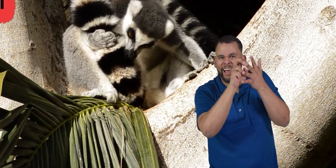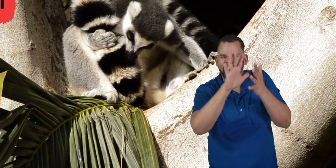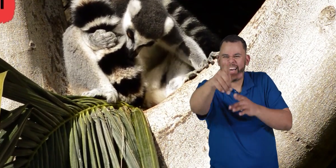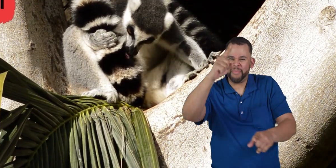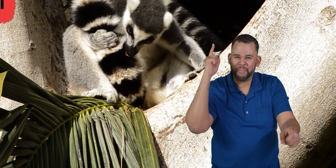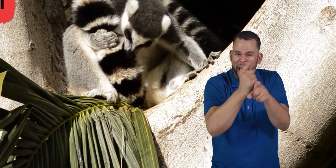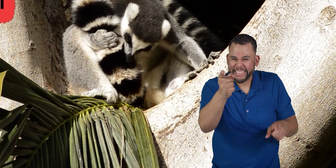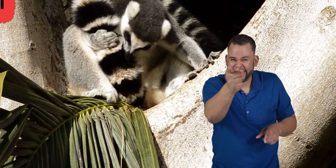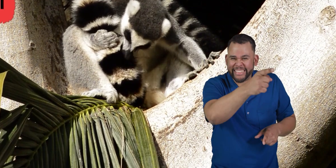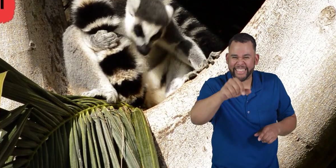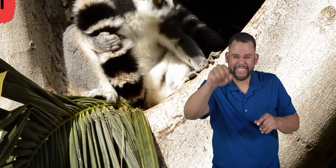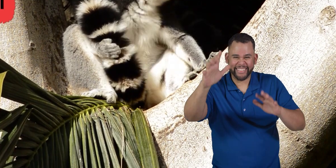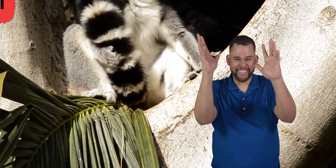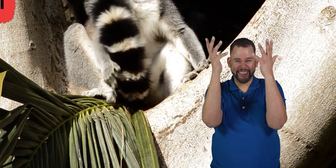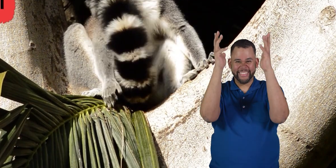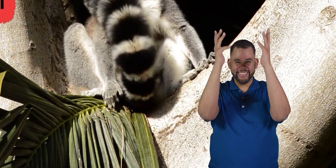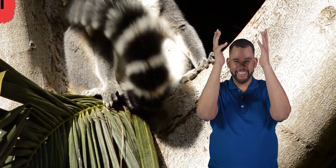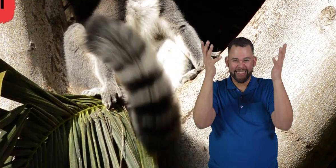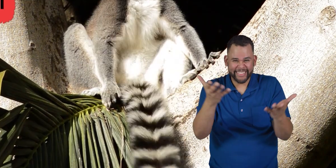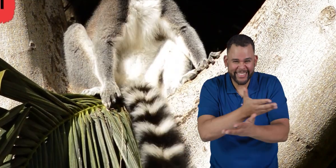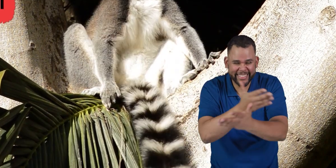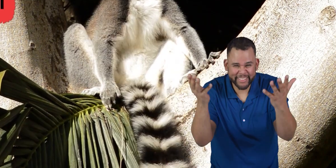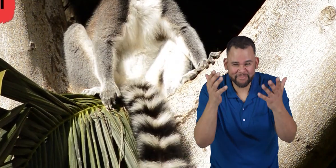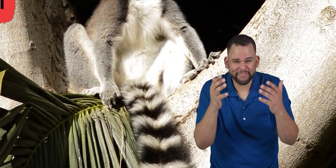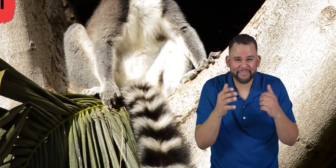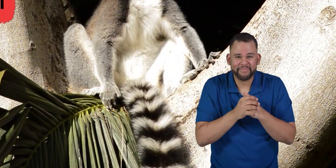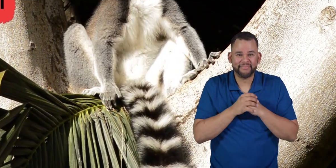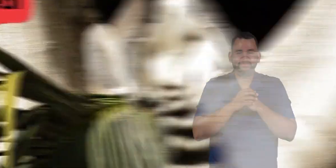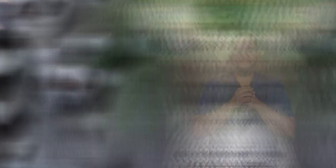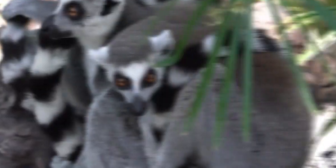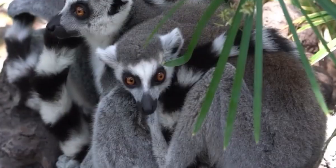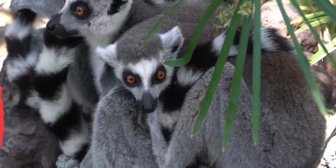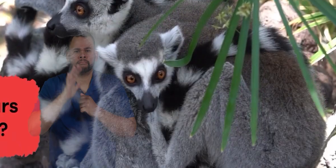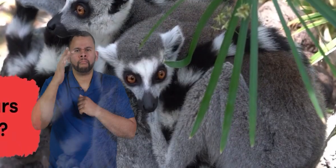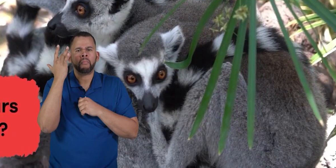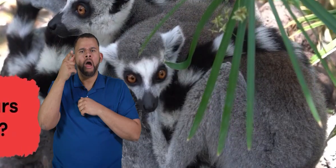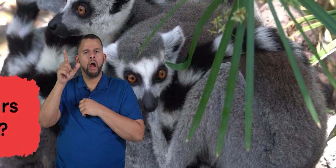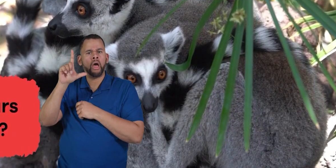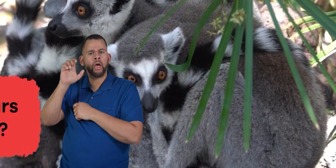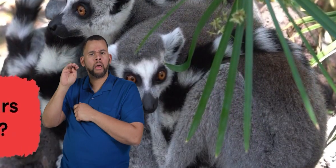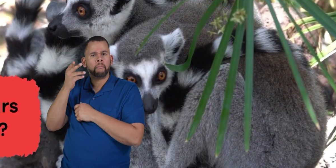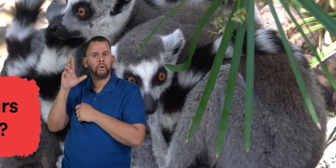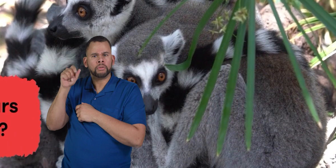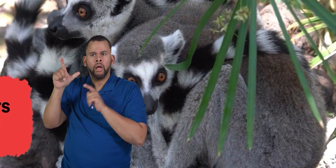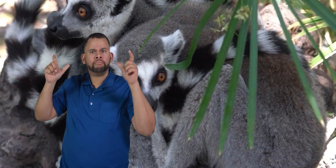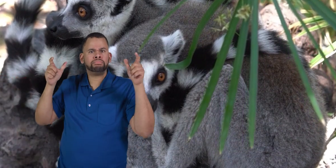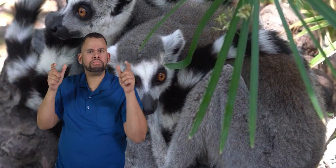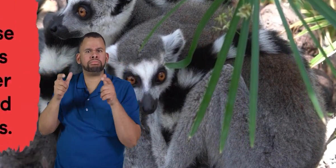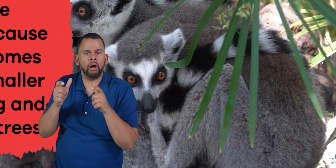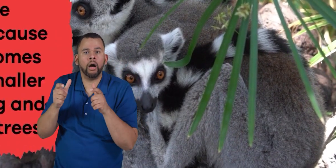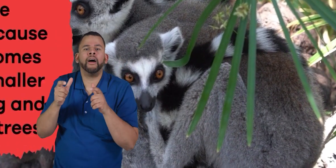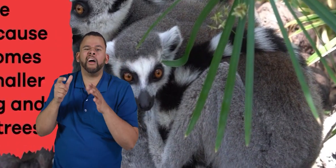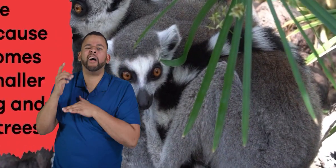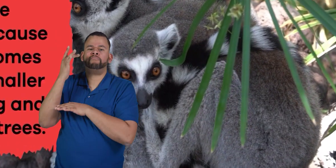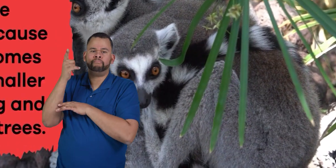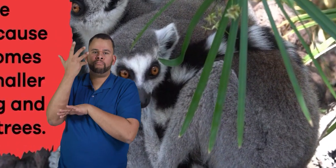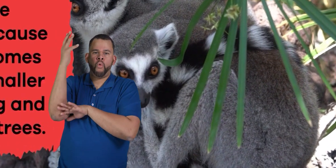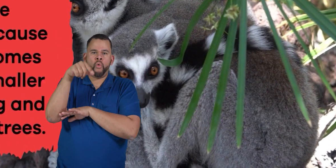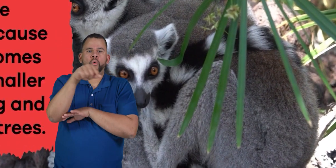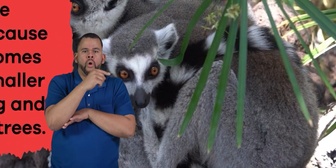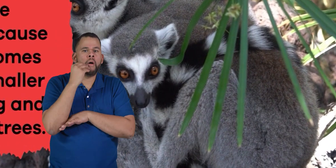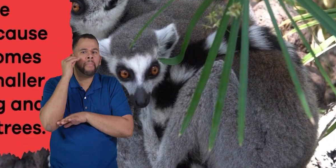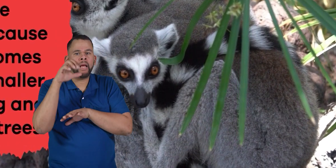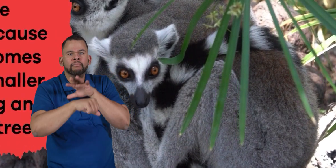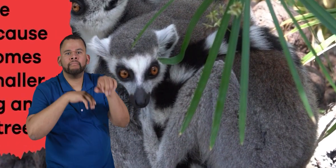arboreal live in trees then you're correct why are lemurs endangered lemurs are